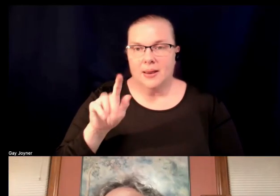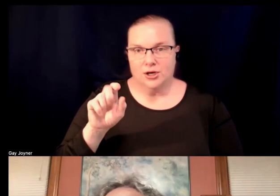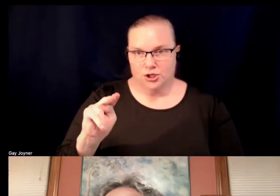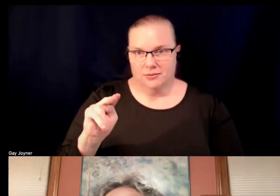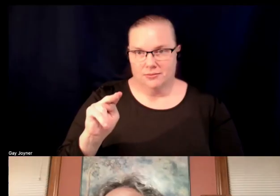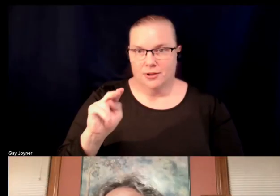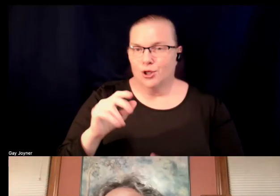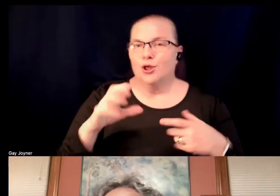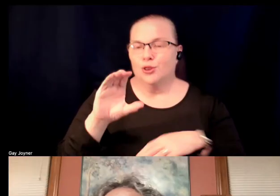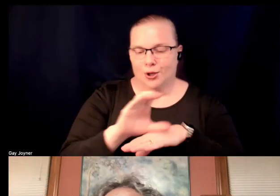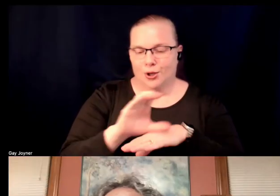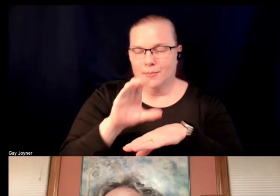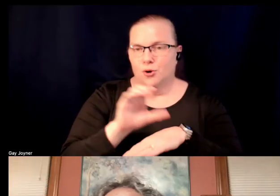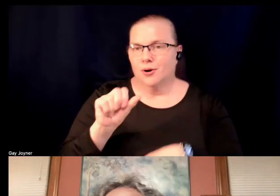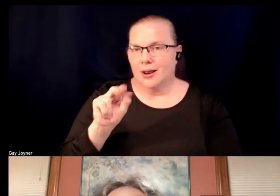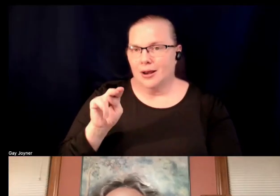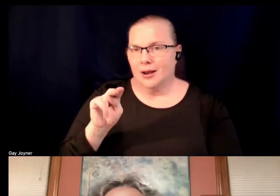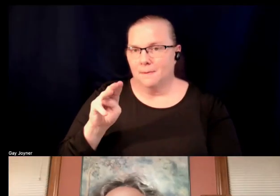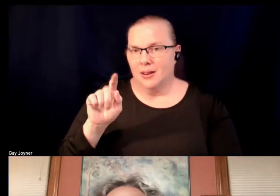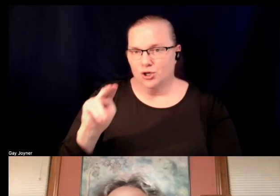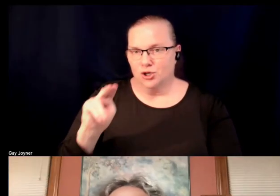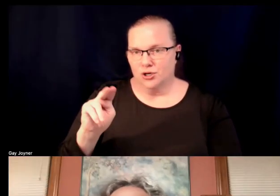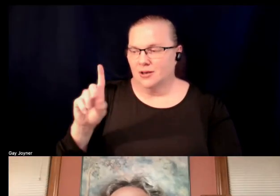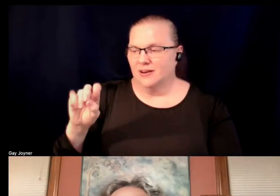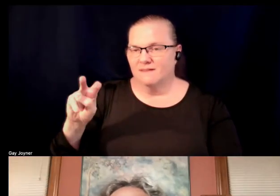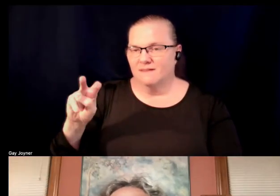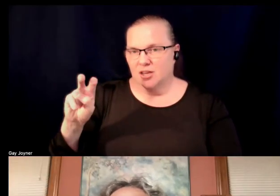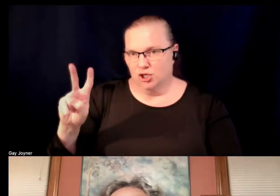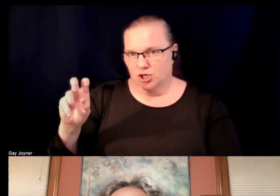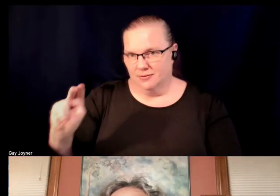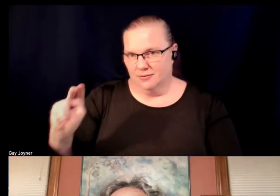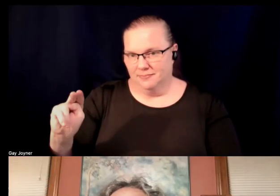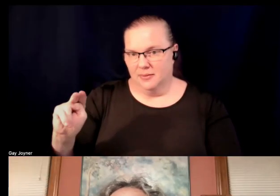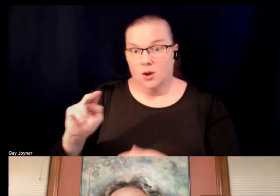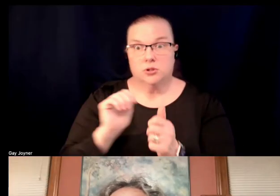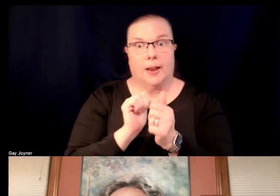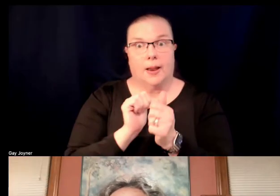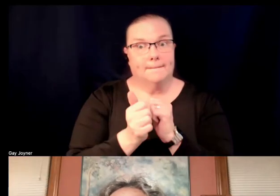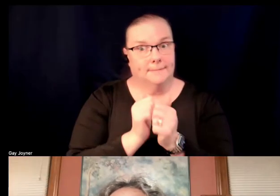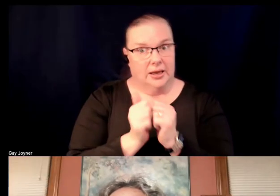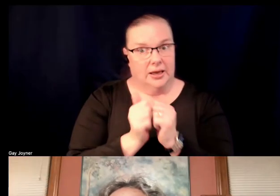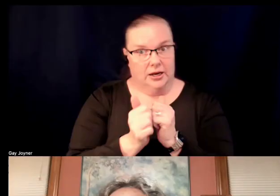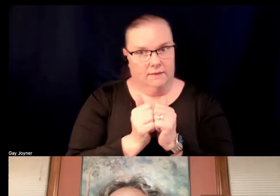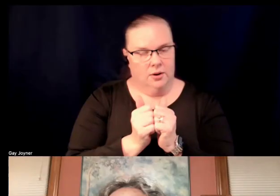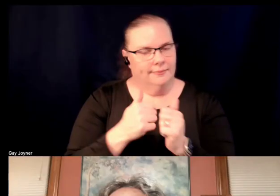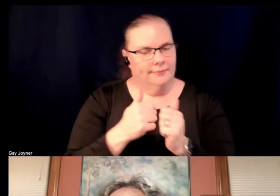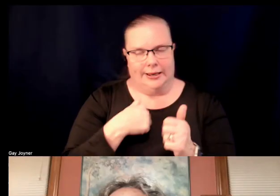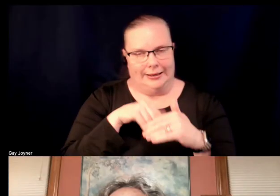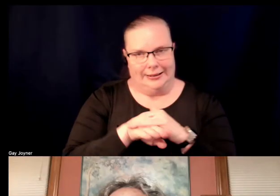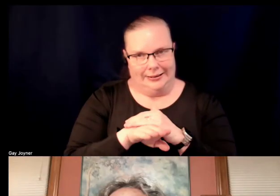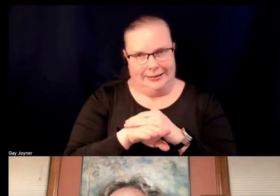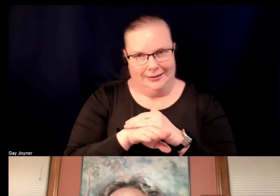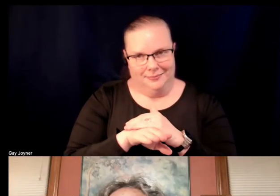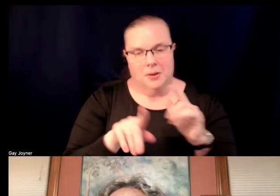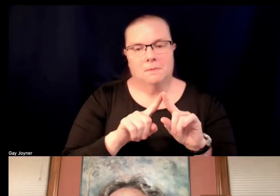it's a really competitive major to get into. And I did not get into it, which I think now is probably for